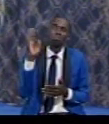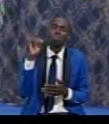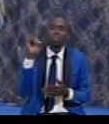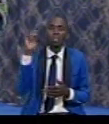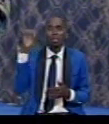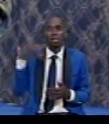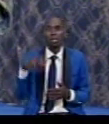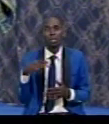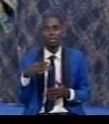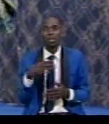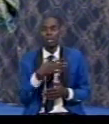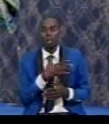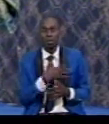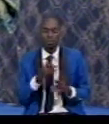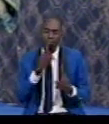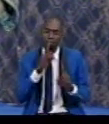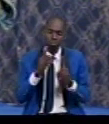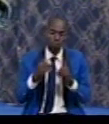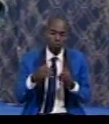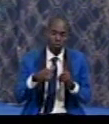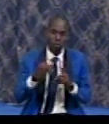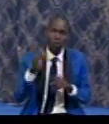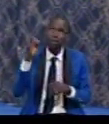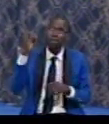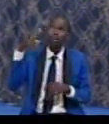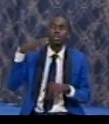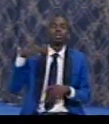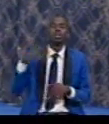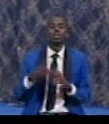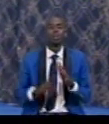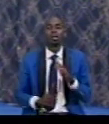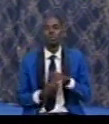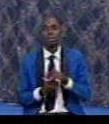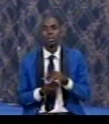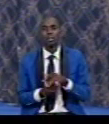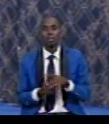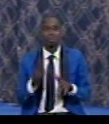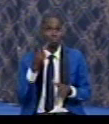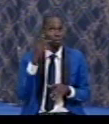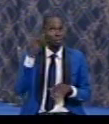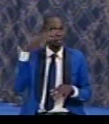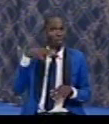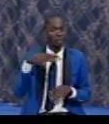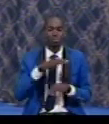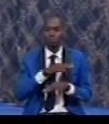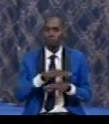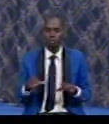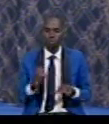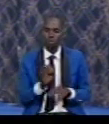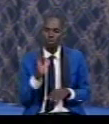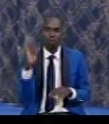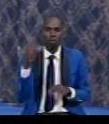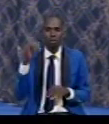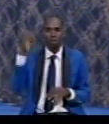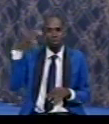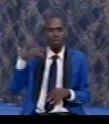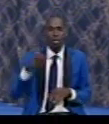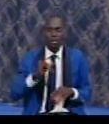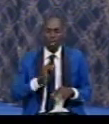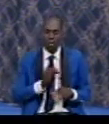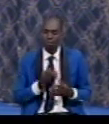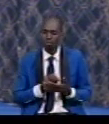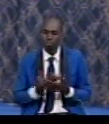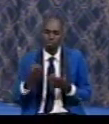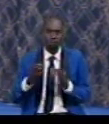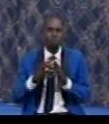talking to me, the light came back. He said, you see, I've restored the light. Make sure I don't put it off. I spent a lot of money to put this light. I